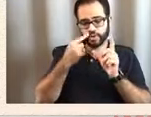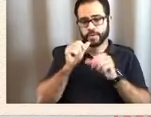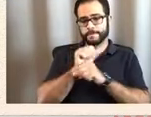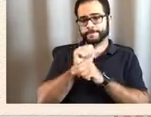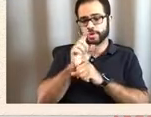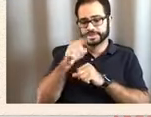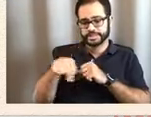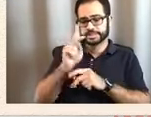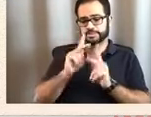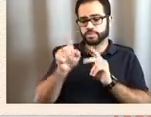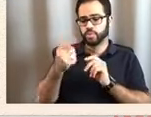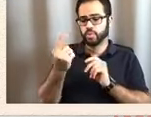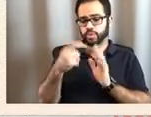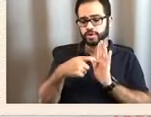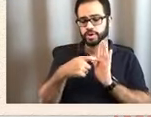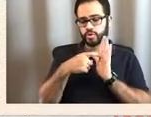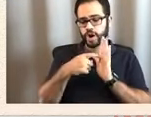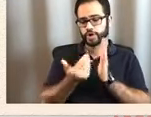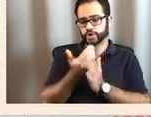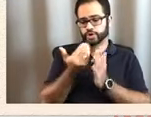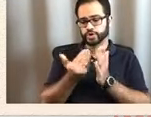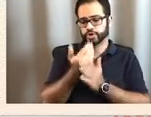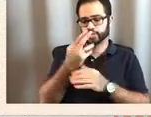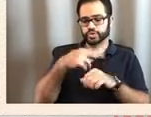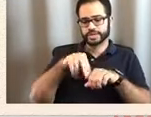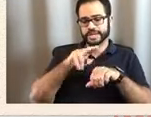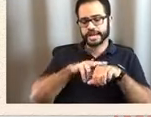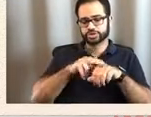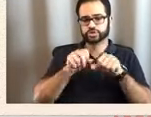only require a new national criminal history